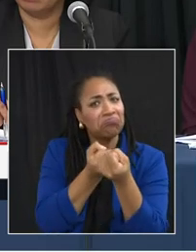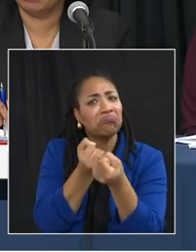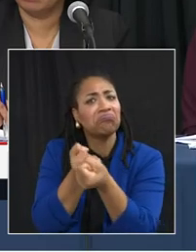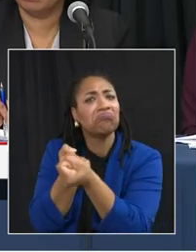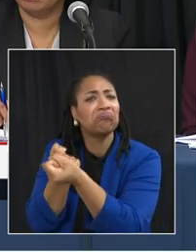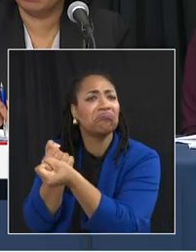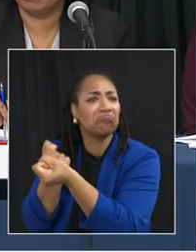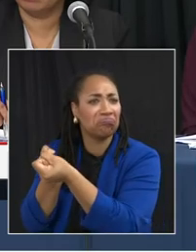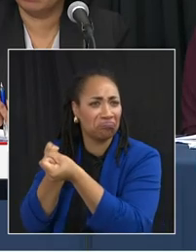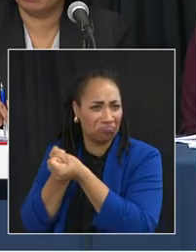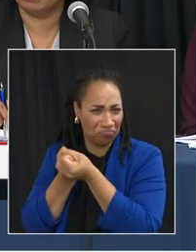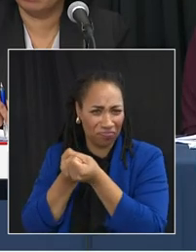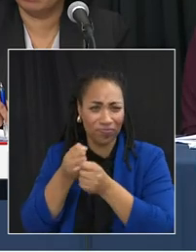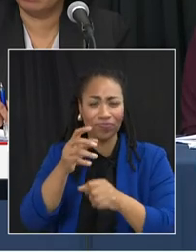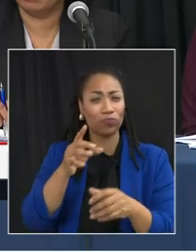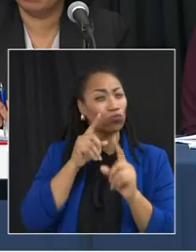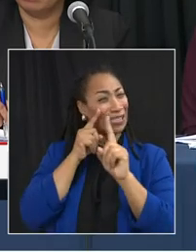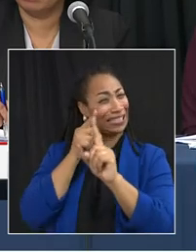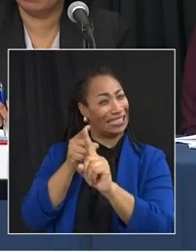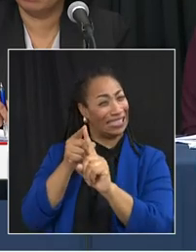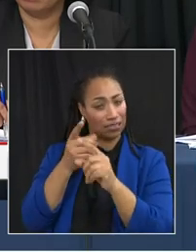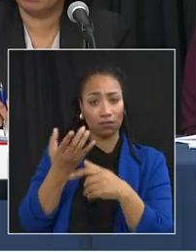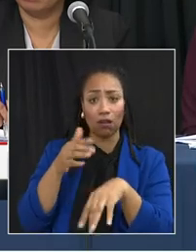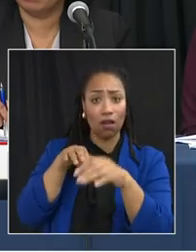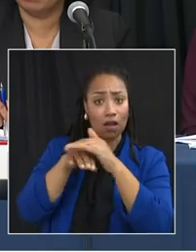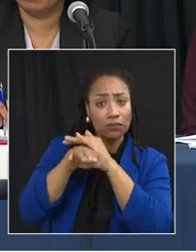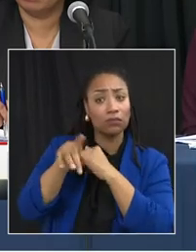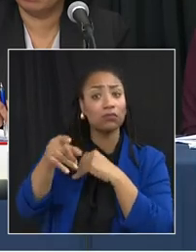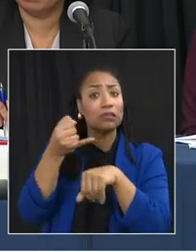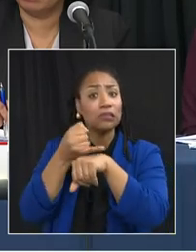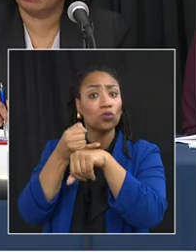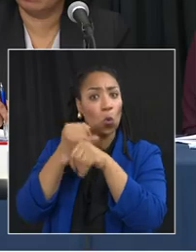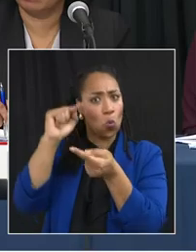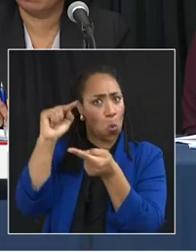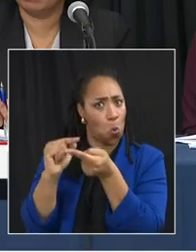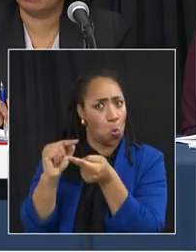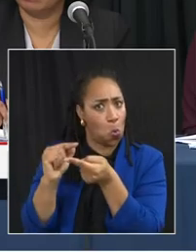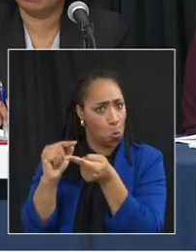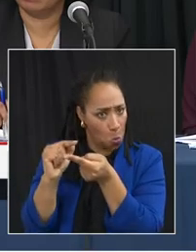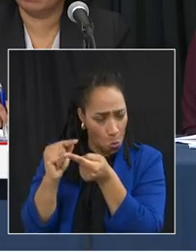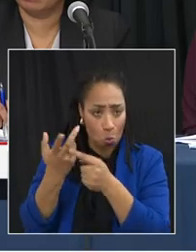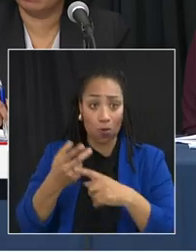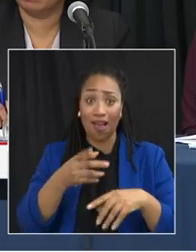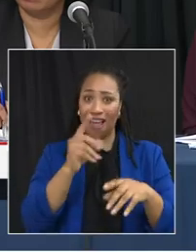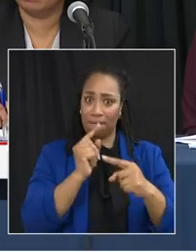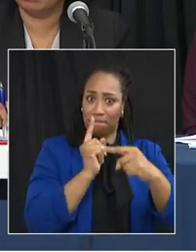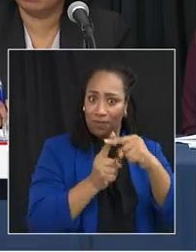interest rate loans. Our own employees in DC government have access to an